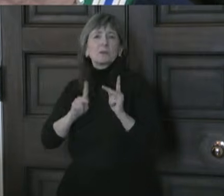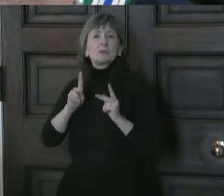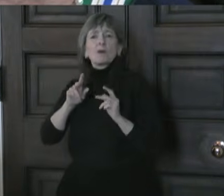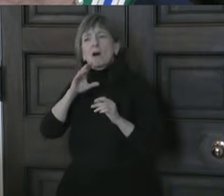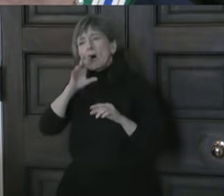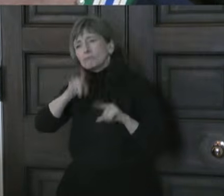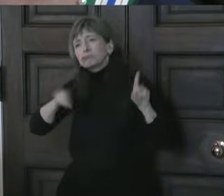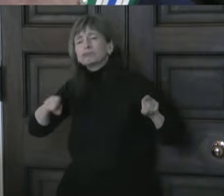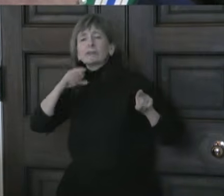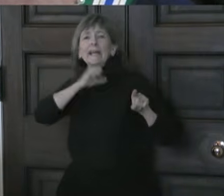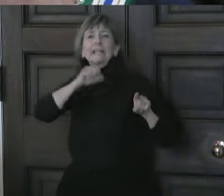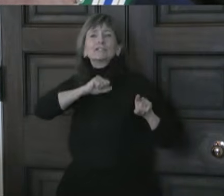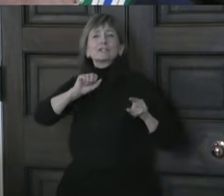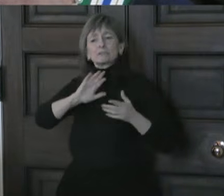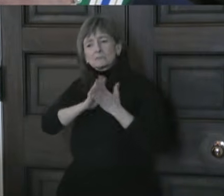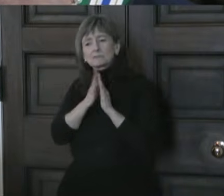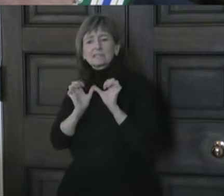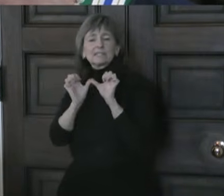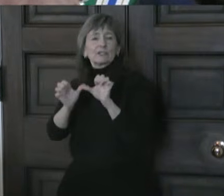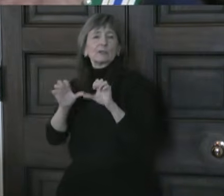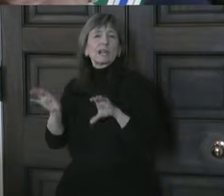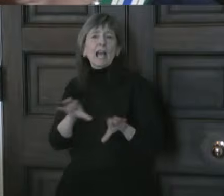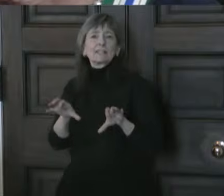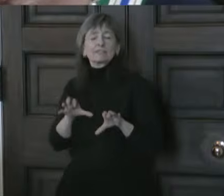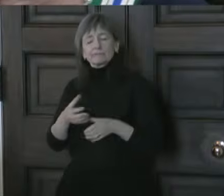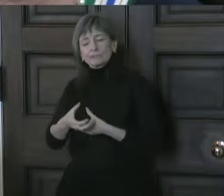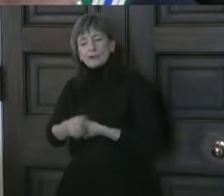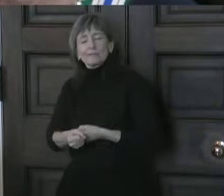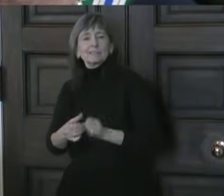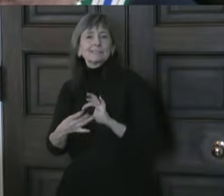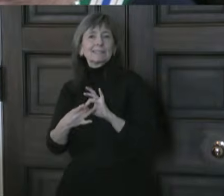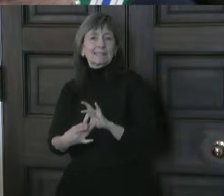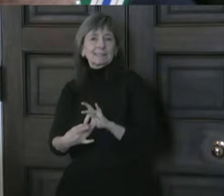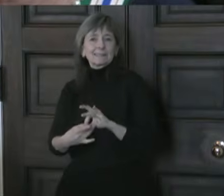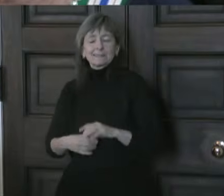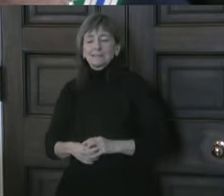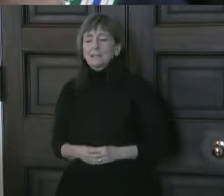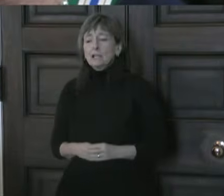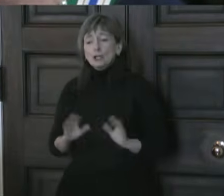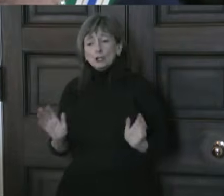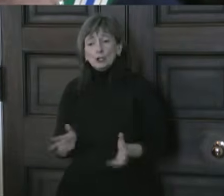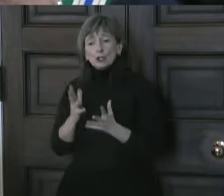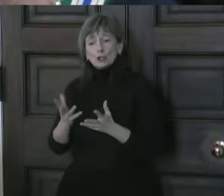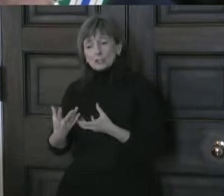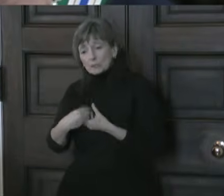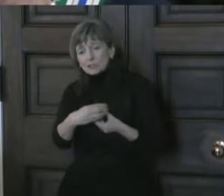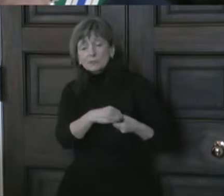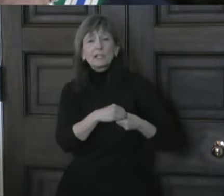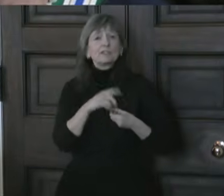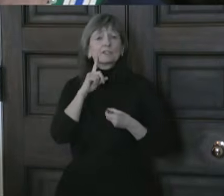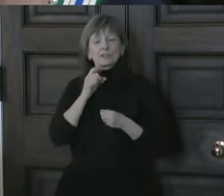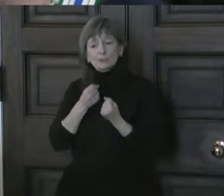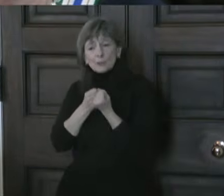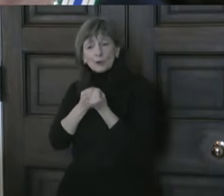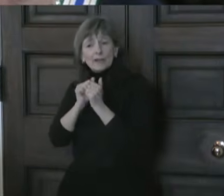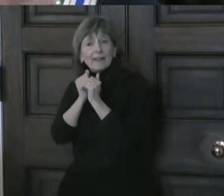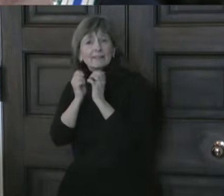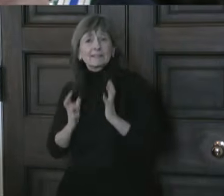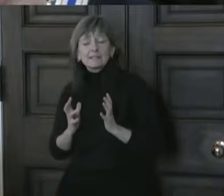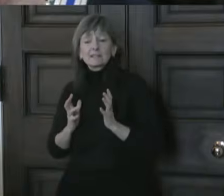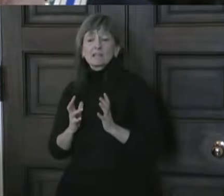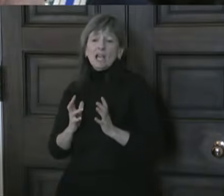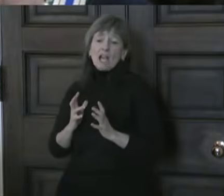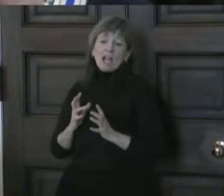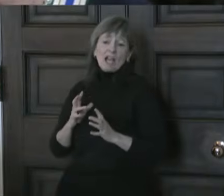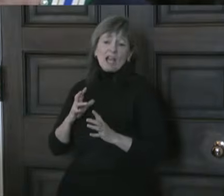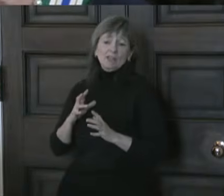active, confident, and connected. You have encouraged participation, supported athletes, and contributed to the well-being of your community